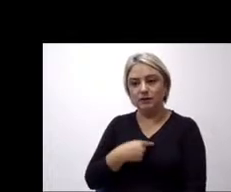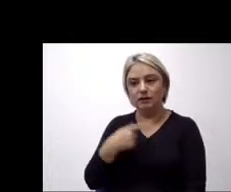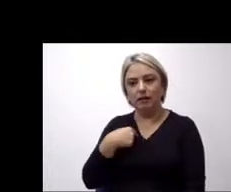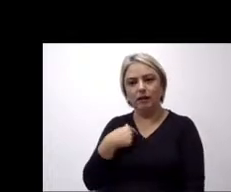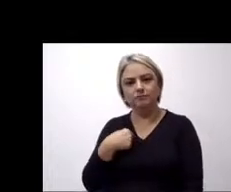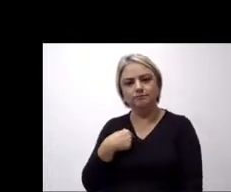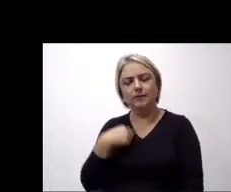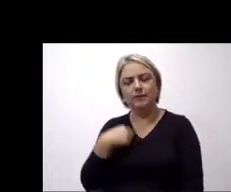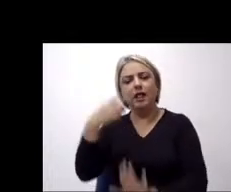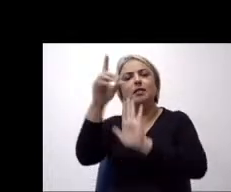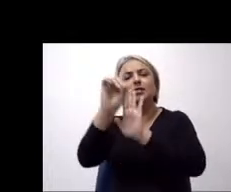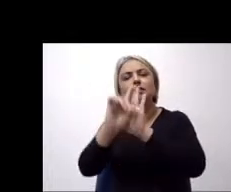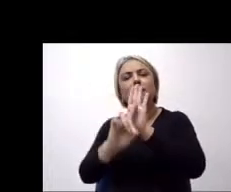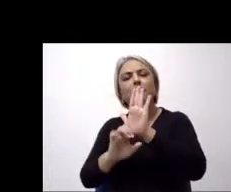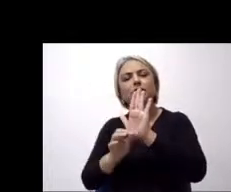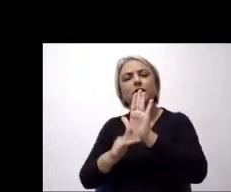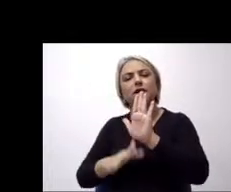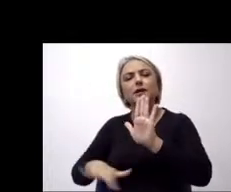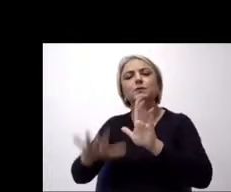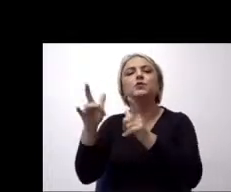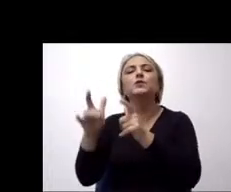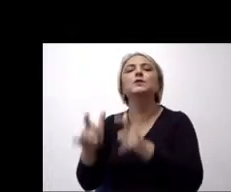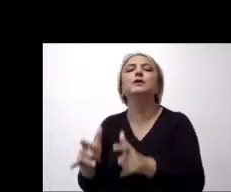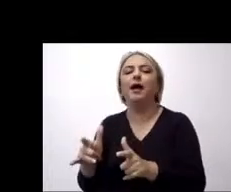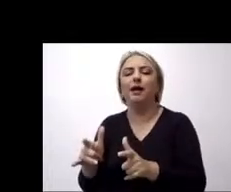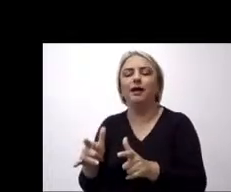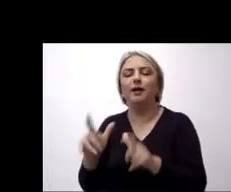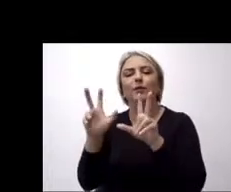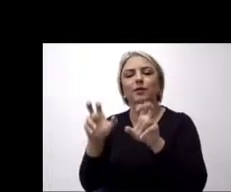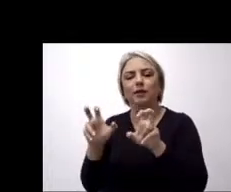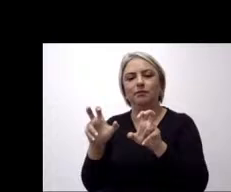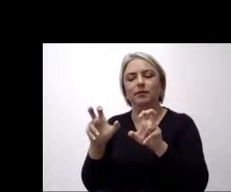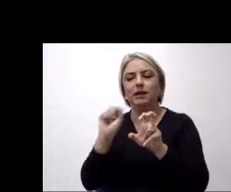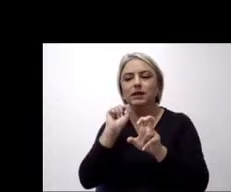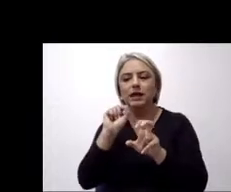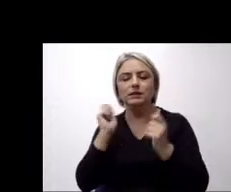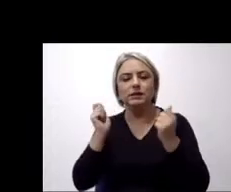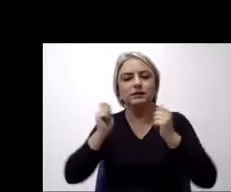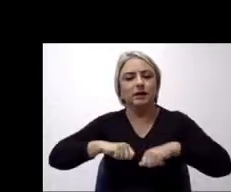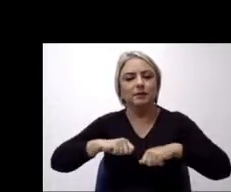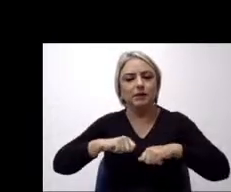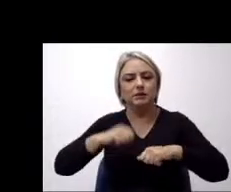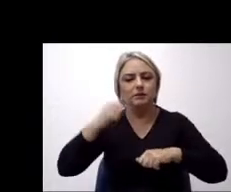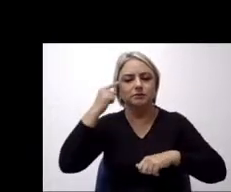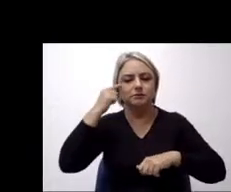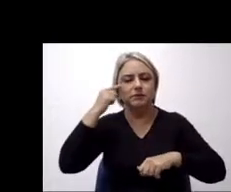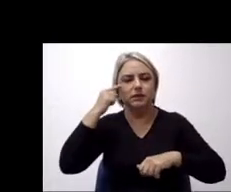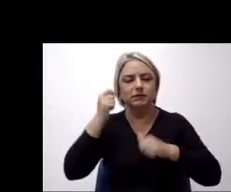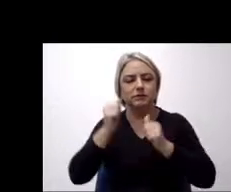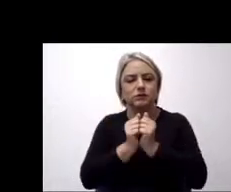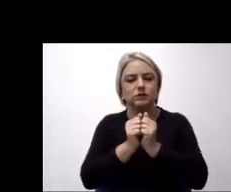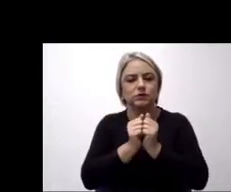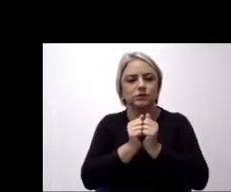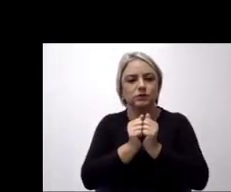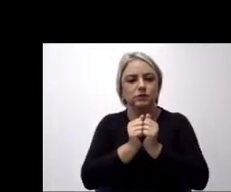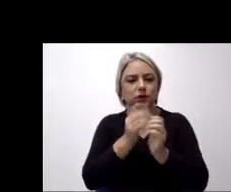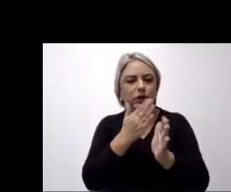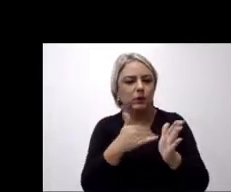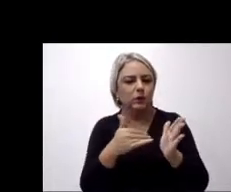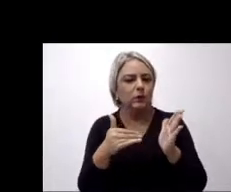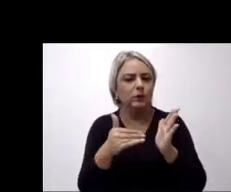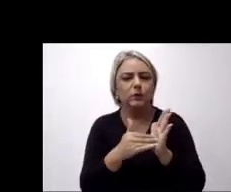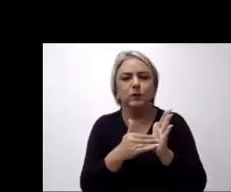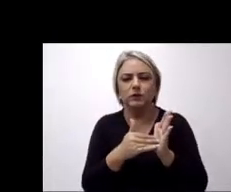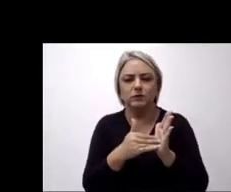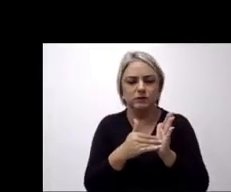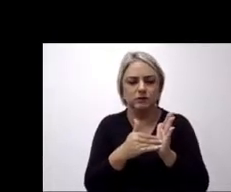around. And this capacity to think together all these different situations is very important to understand